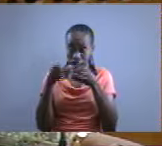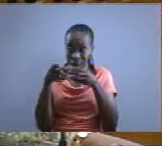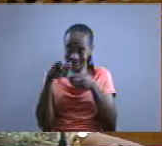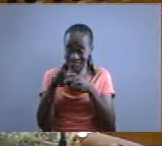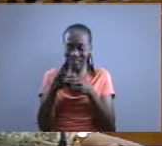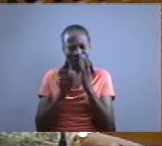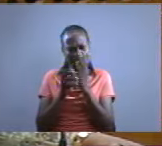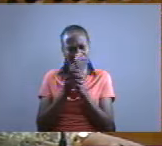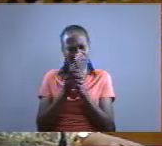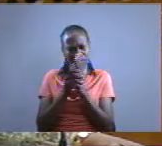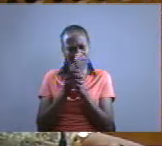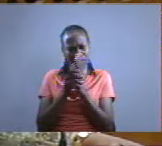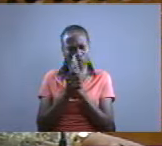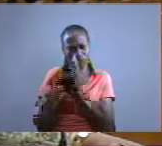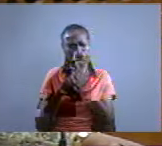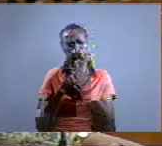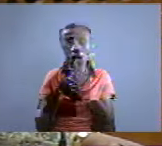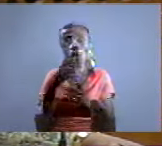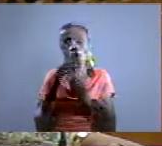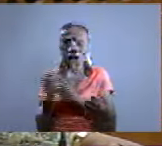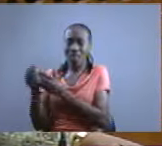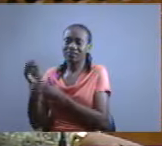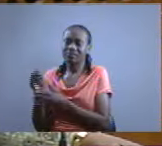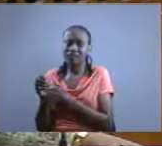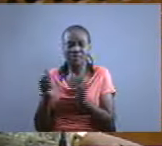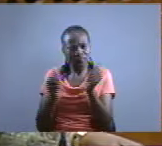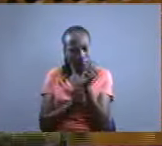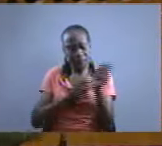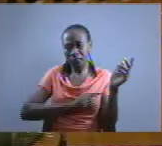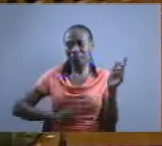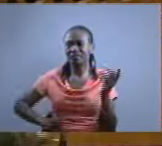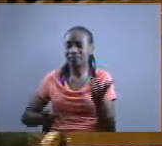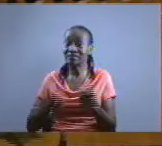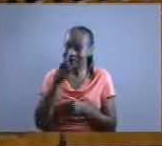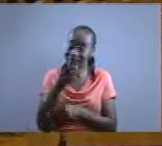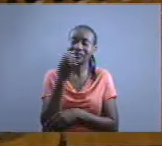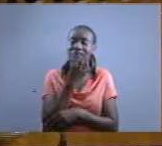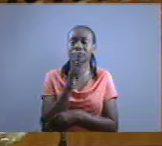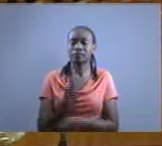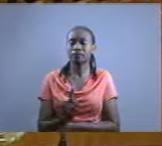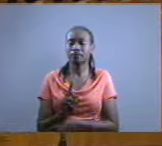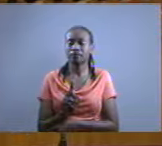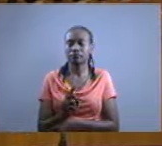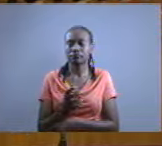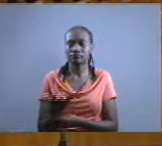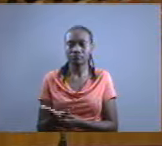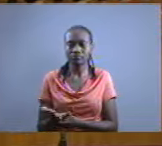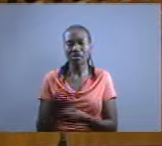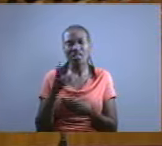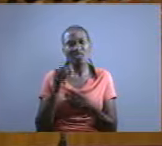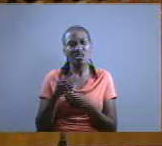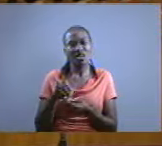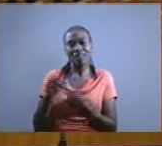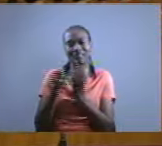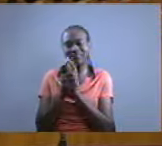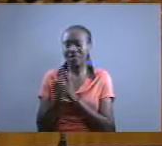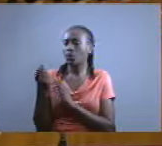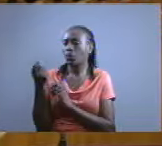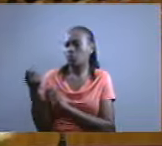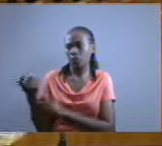issues, that is led by the President, where they say This is where there is a lack of skills,